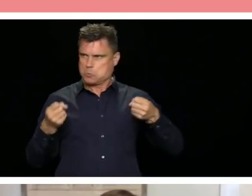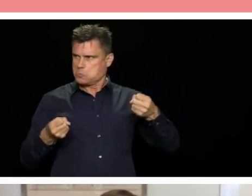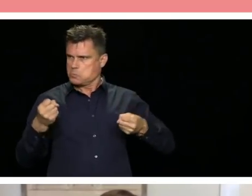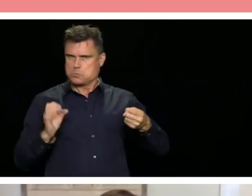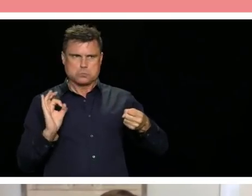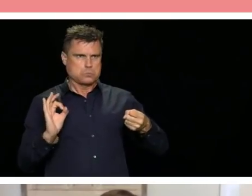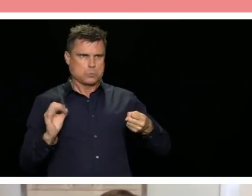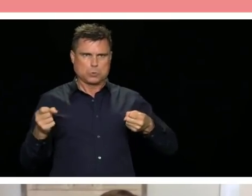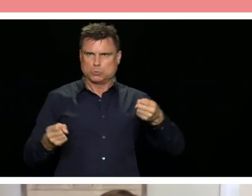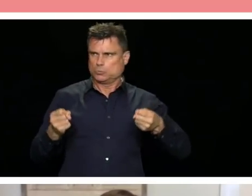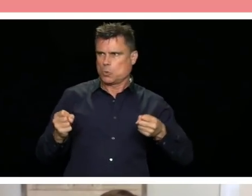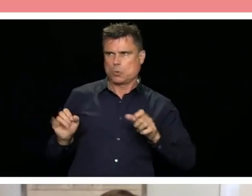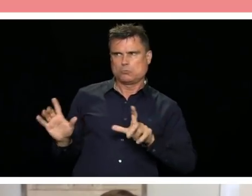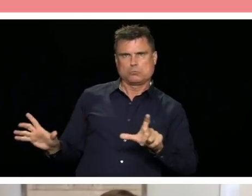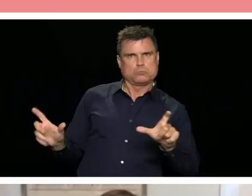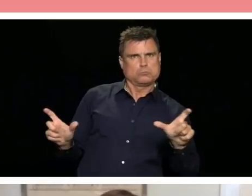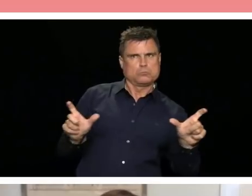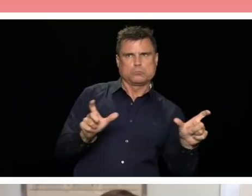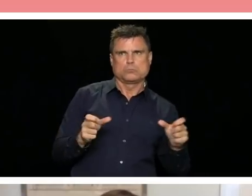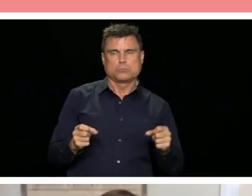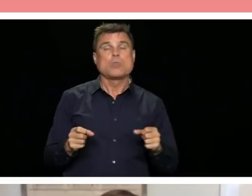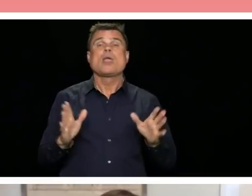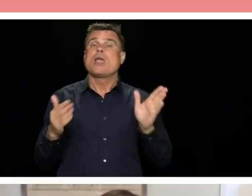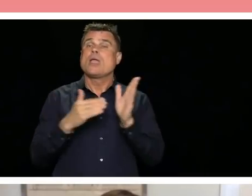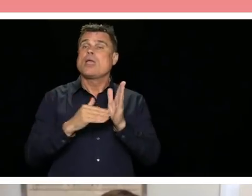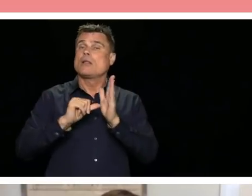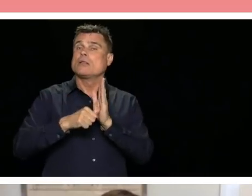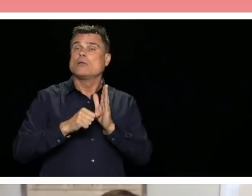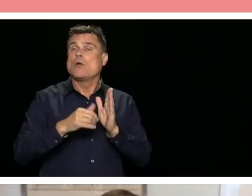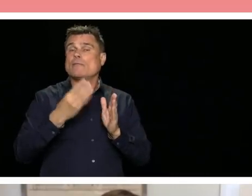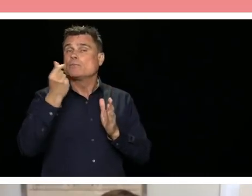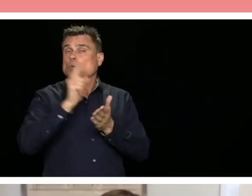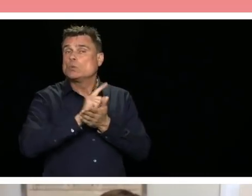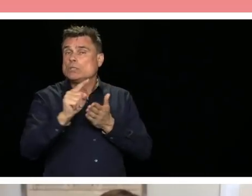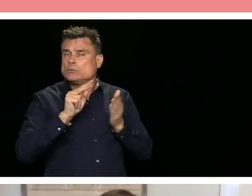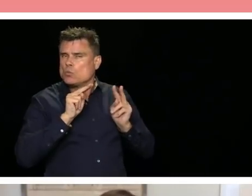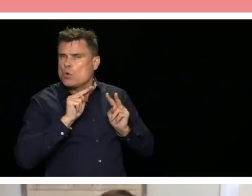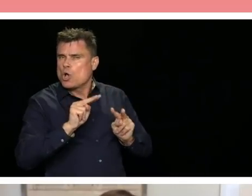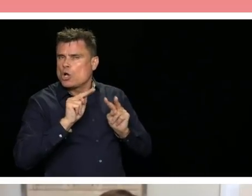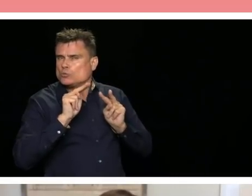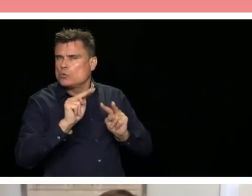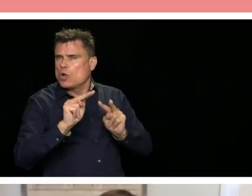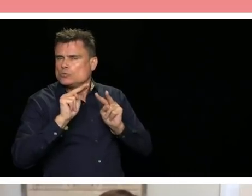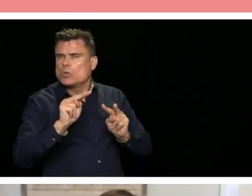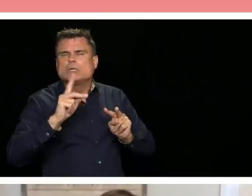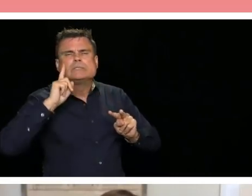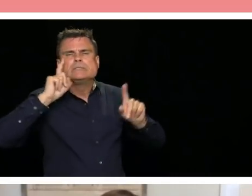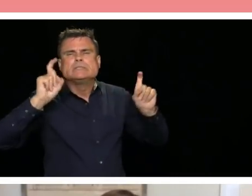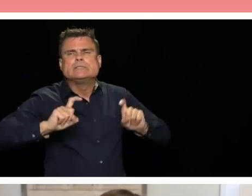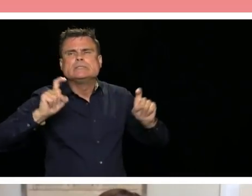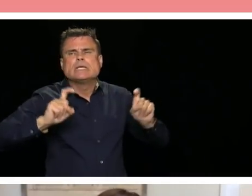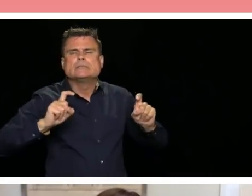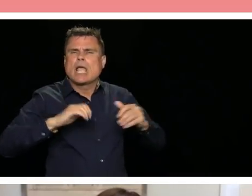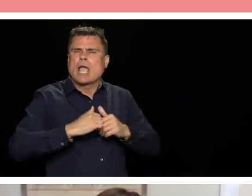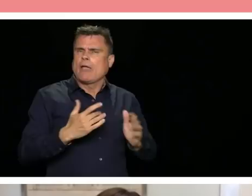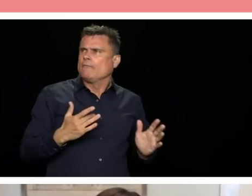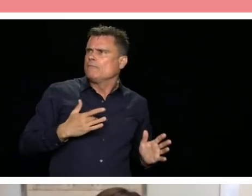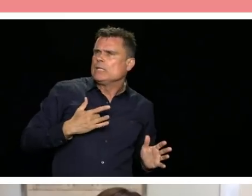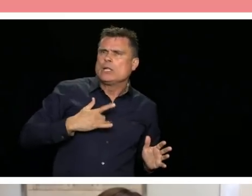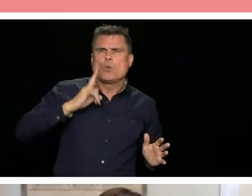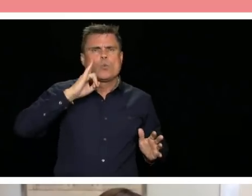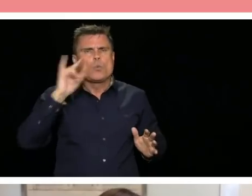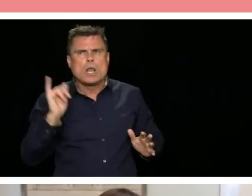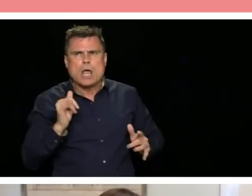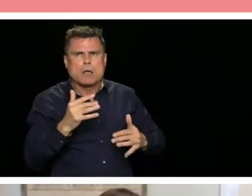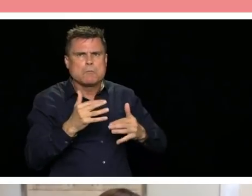to have some control over this virus and to get ahead of it. Thank you, Dr. Corneil. And the next question